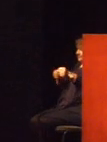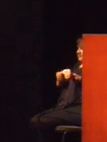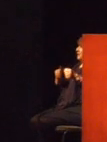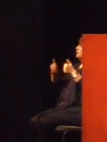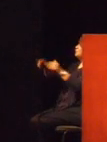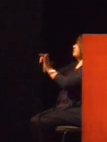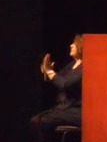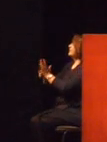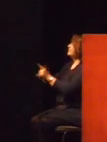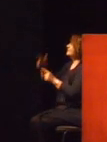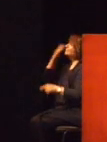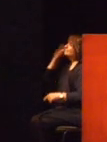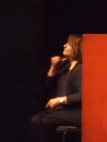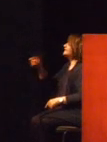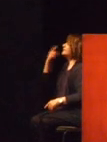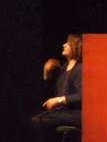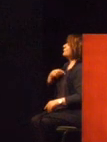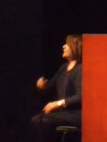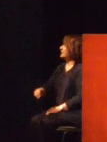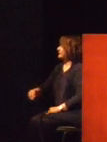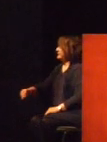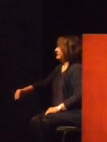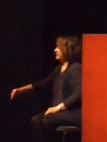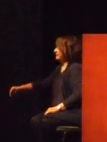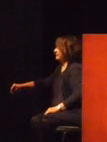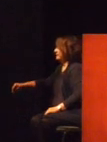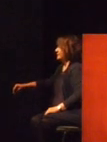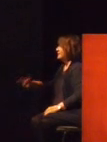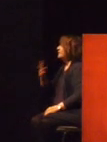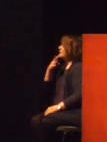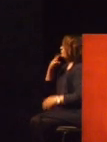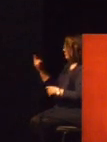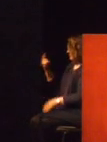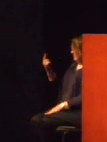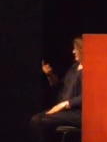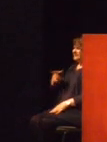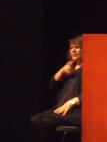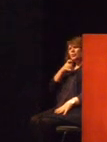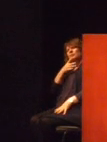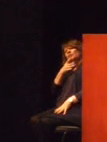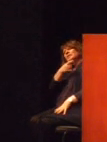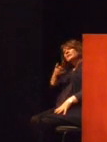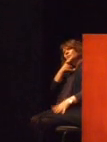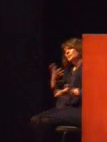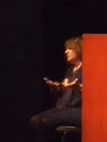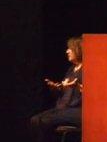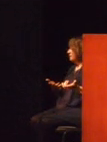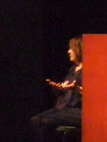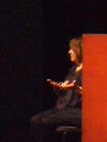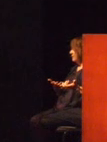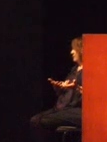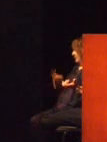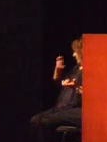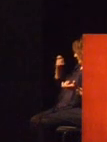us. They didn't know we were seeds." And they're talking to somebody, and I'm like, who are you talking to? Because I think,